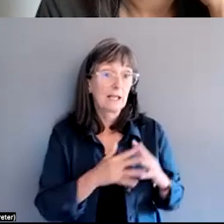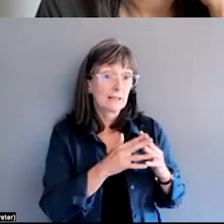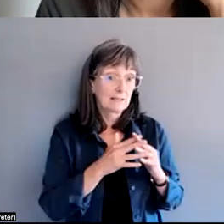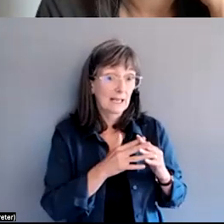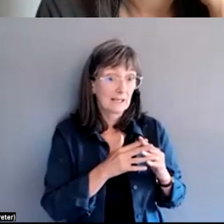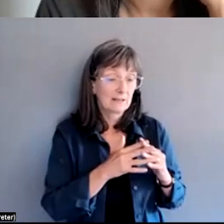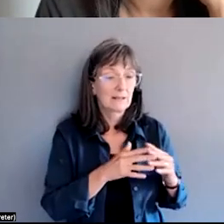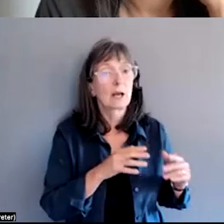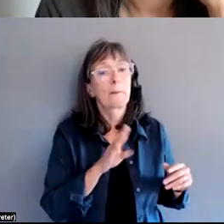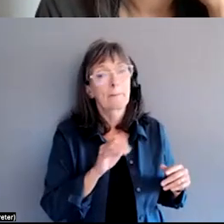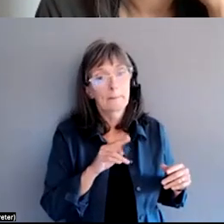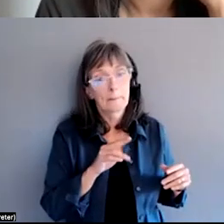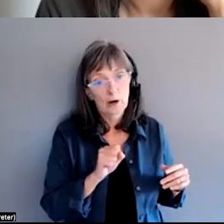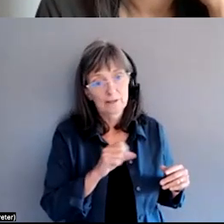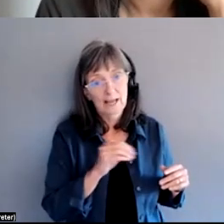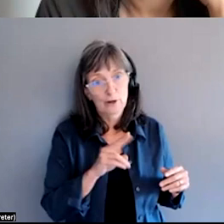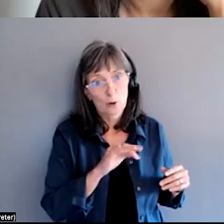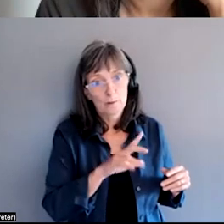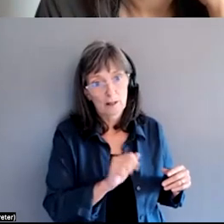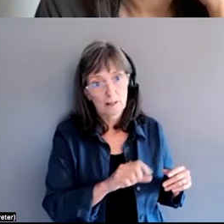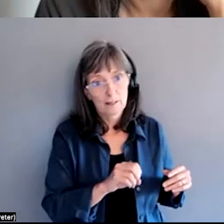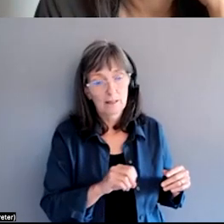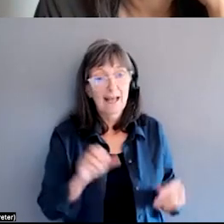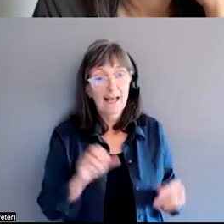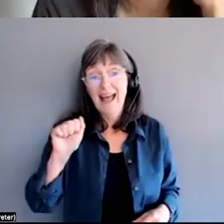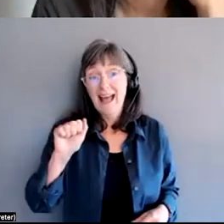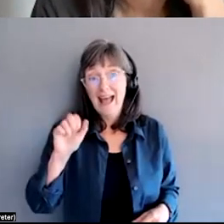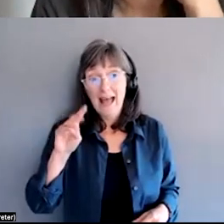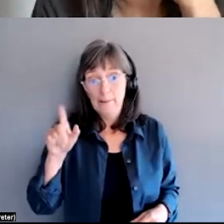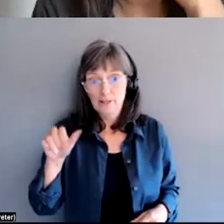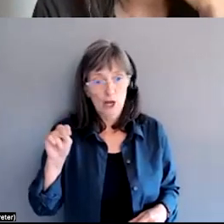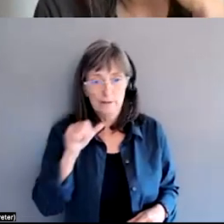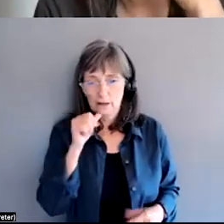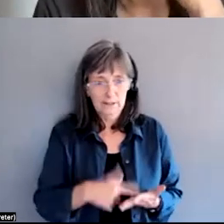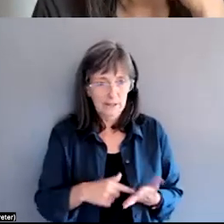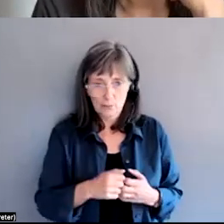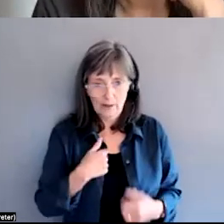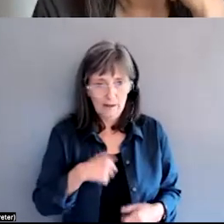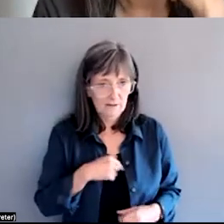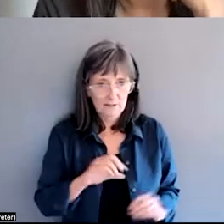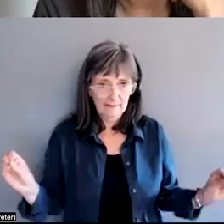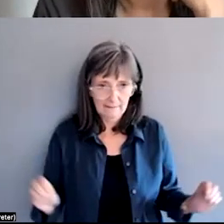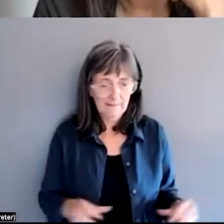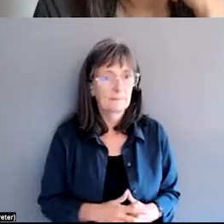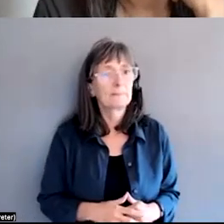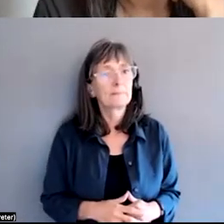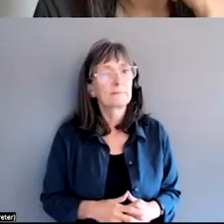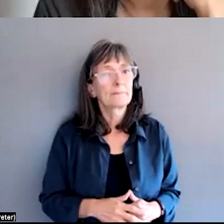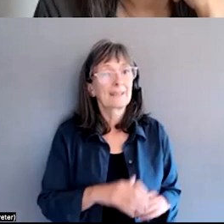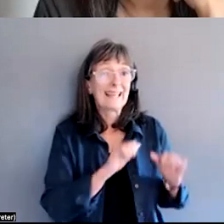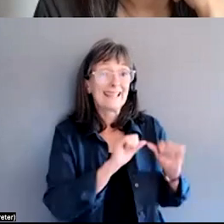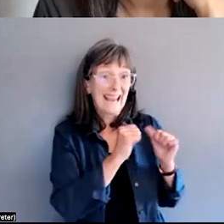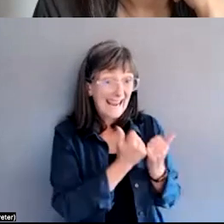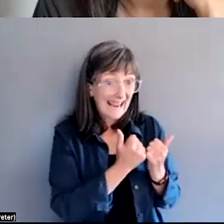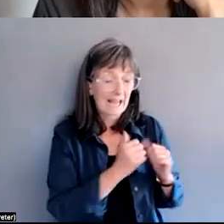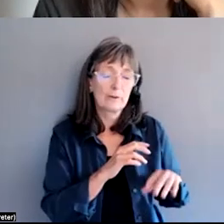Noble. Amazon doesn't talk to us about covers or anything really. We have that. We have the agent.